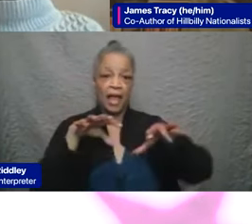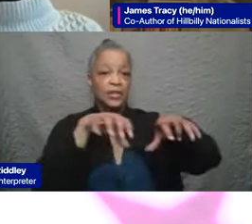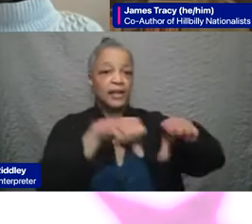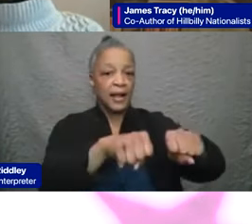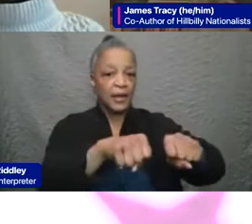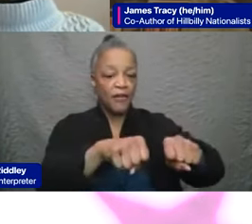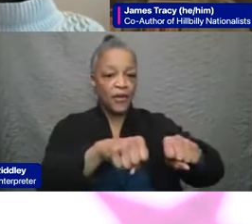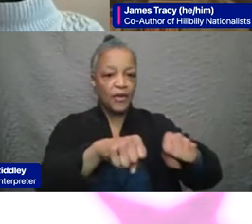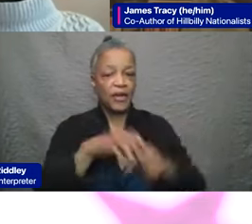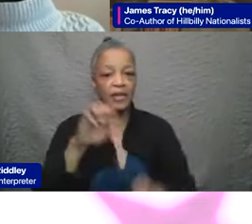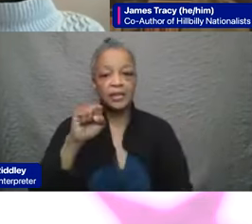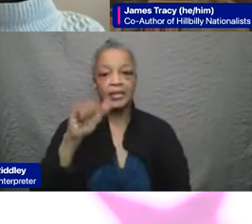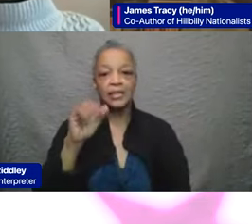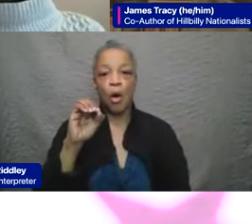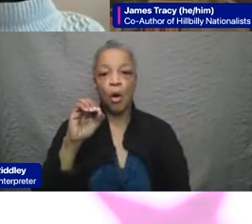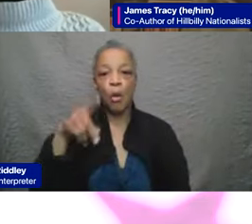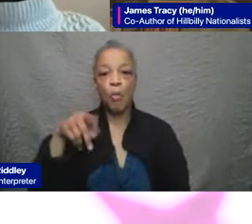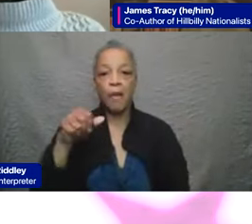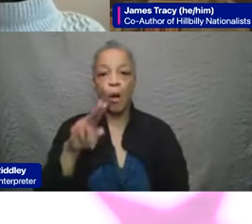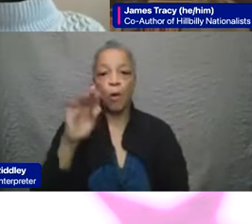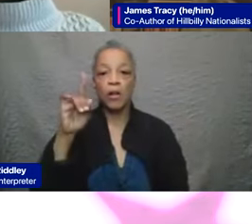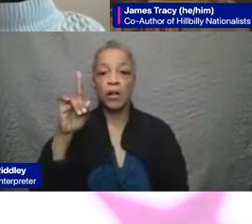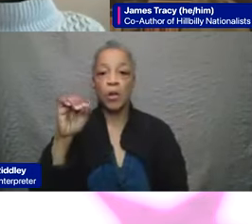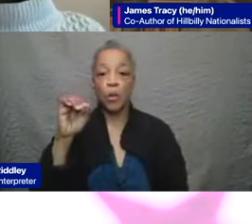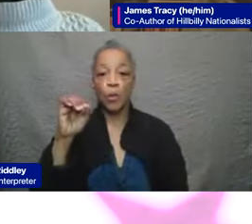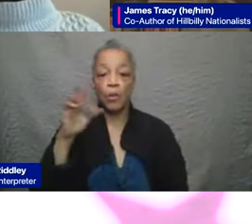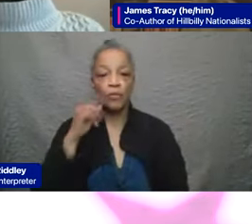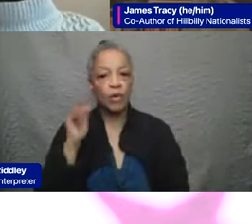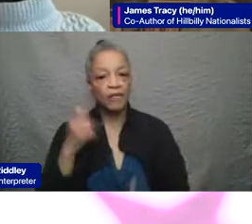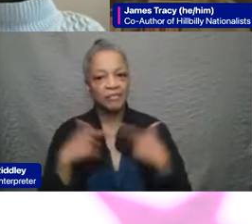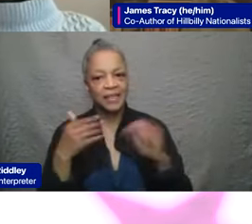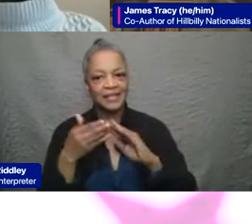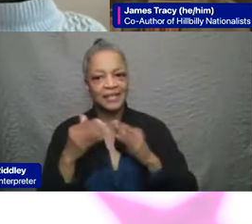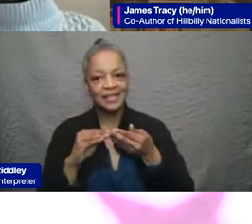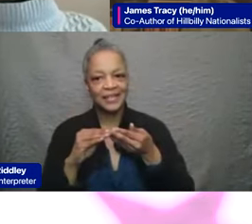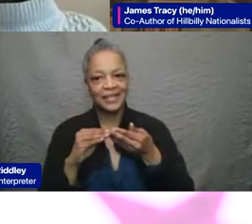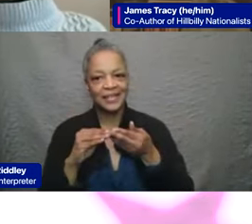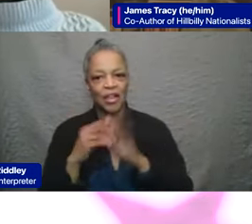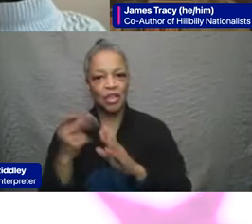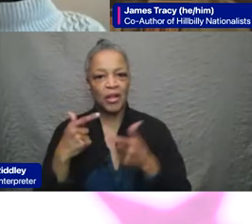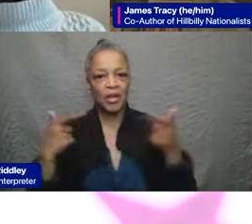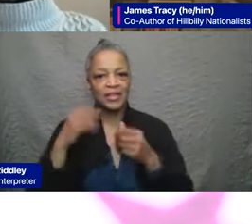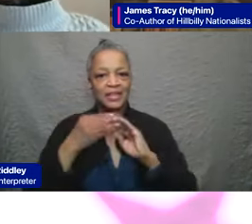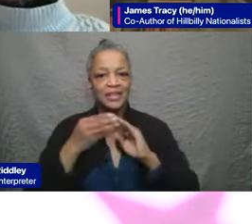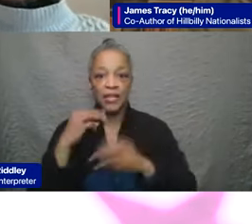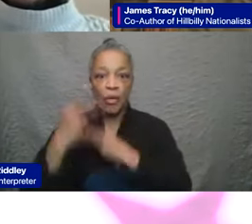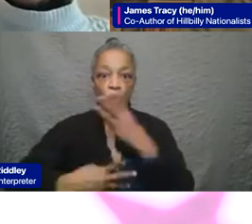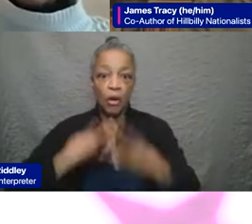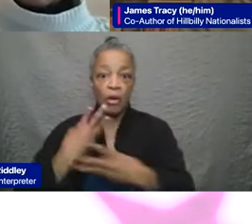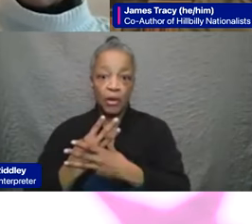in Sao Paulo, which is one of the largest cities in the, one of the three largest cities in the world.